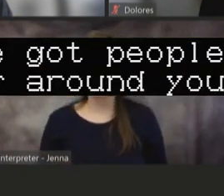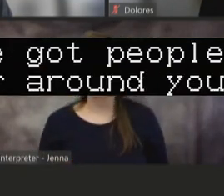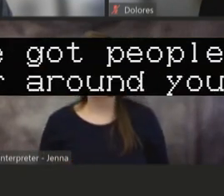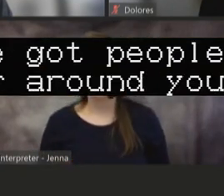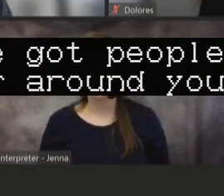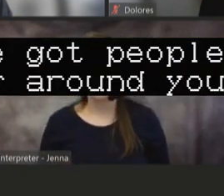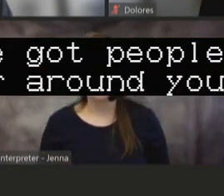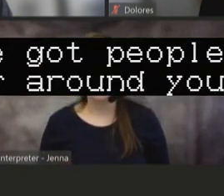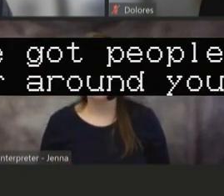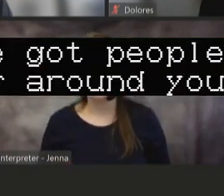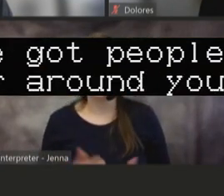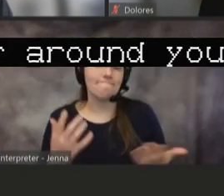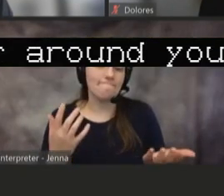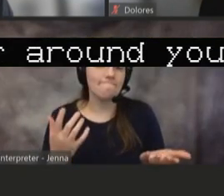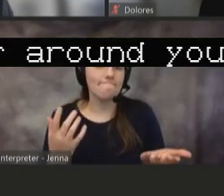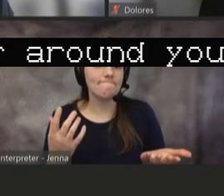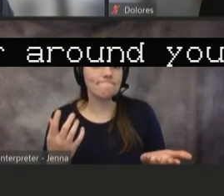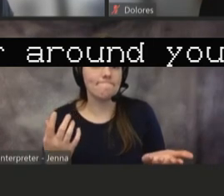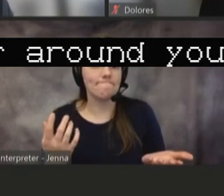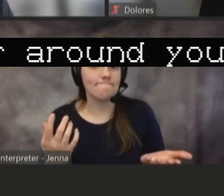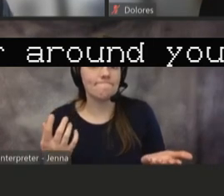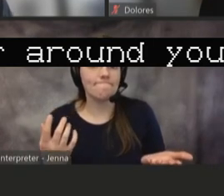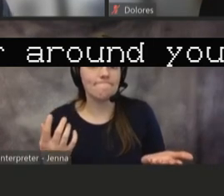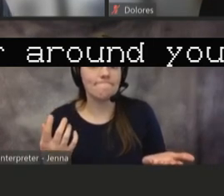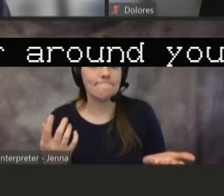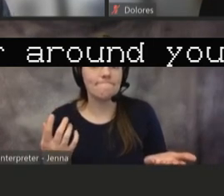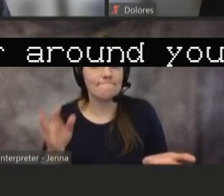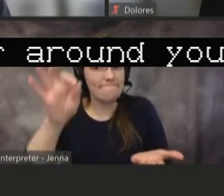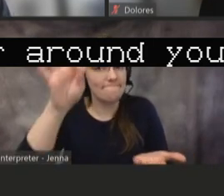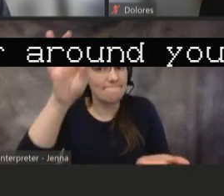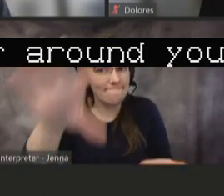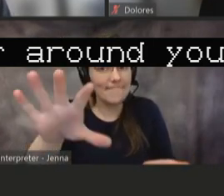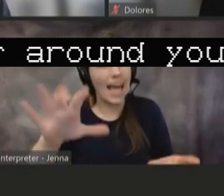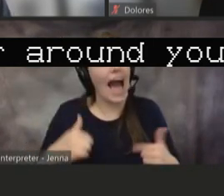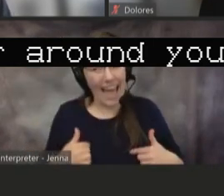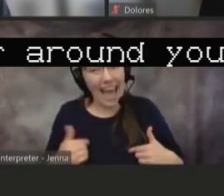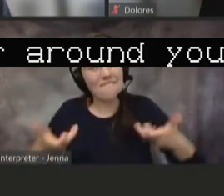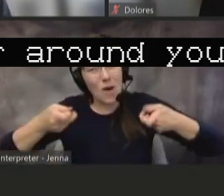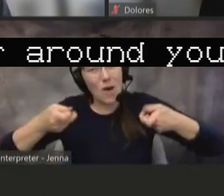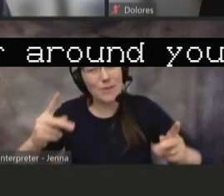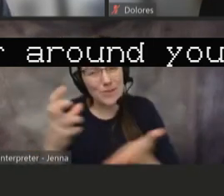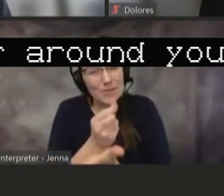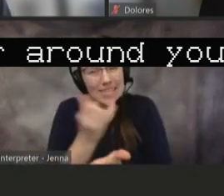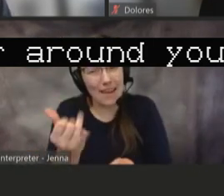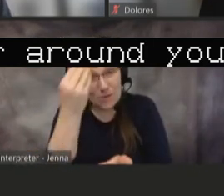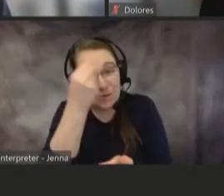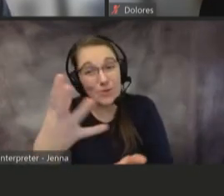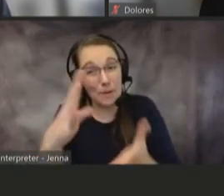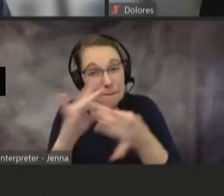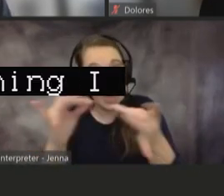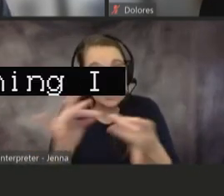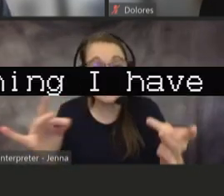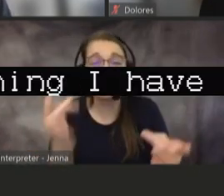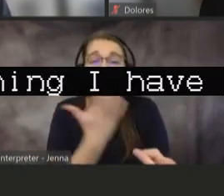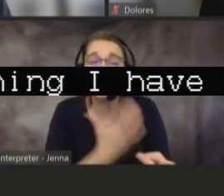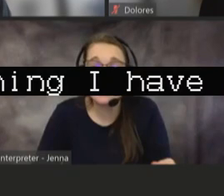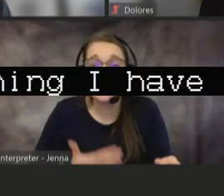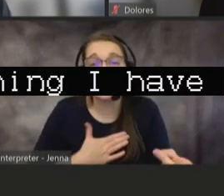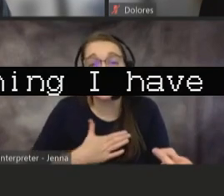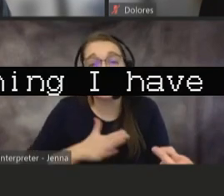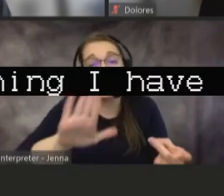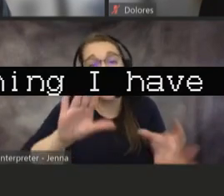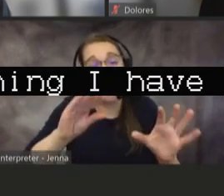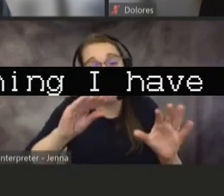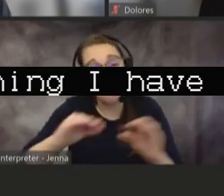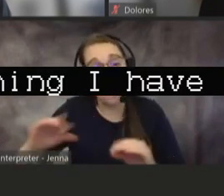Just something, I have a chance to put it out there. Use your mobility team to get